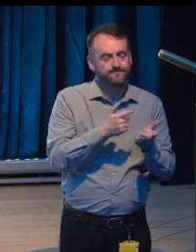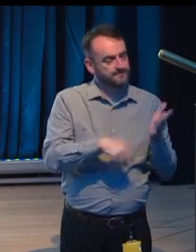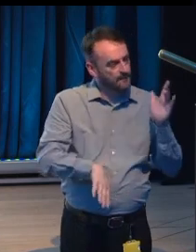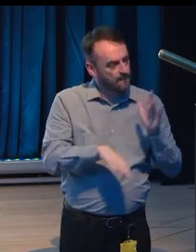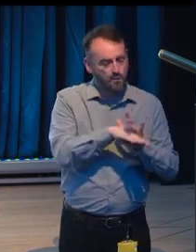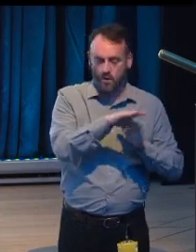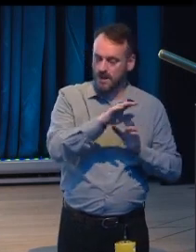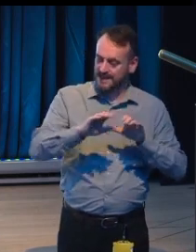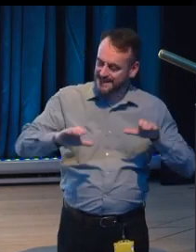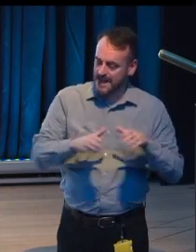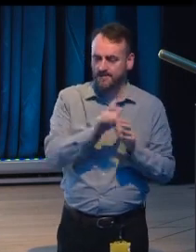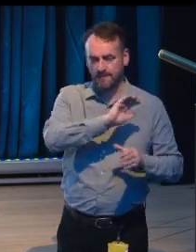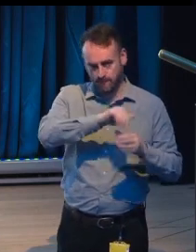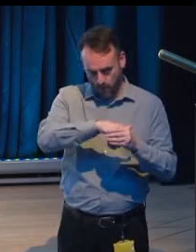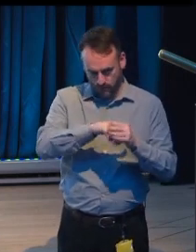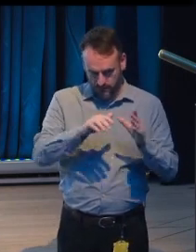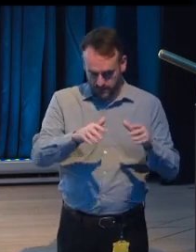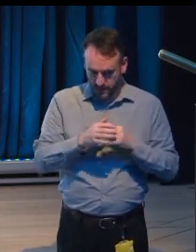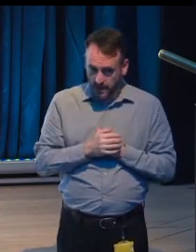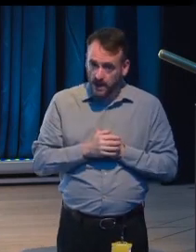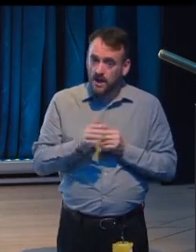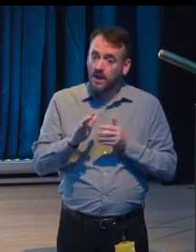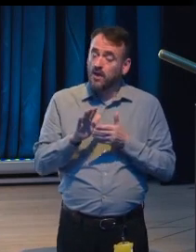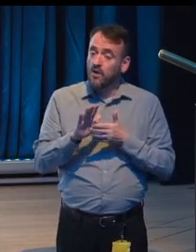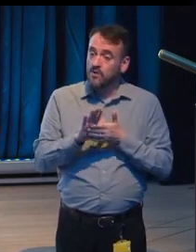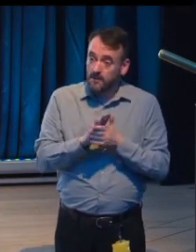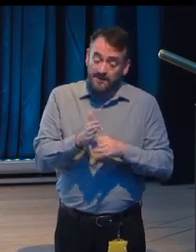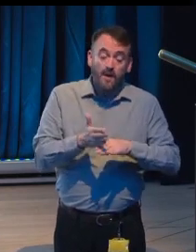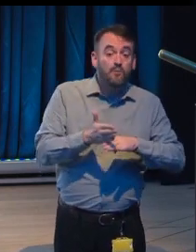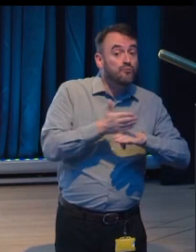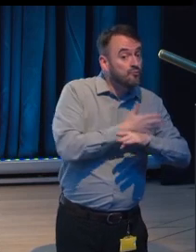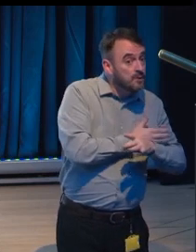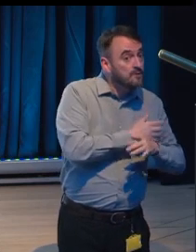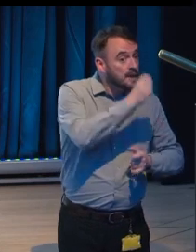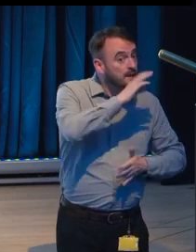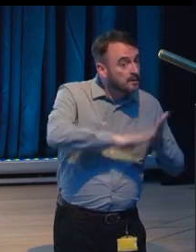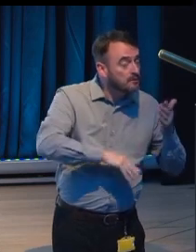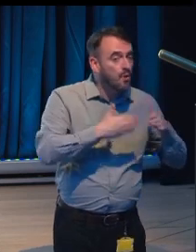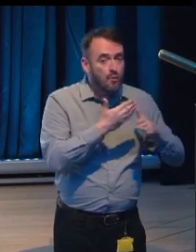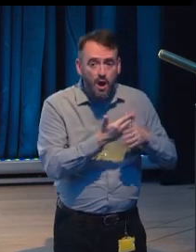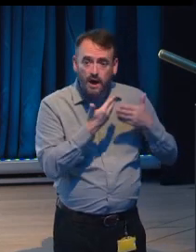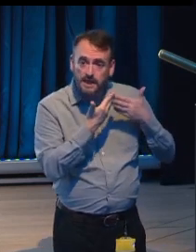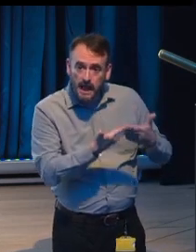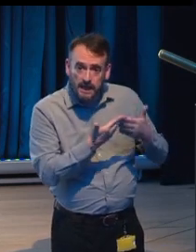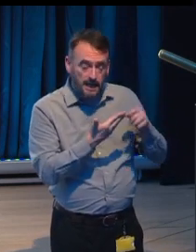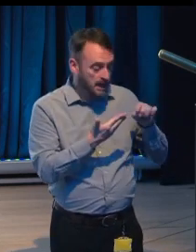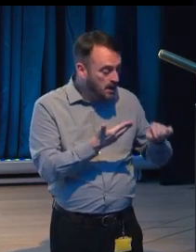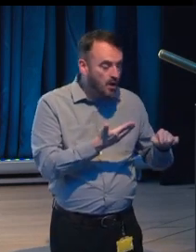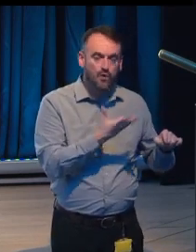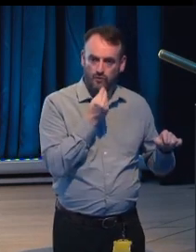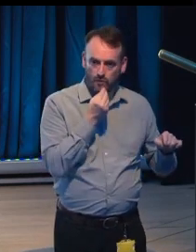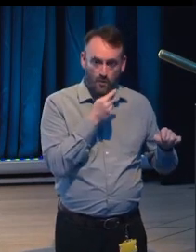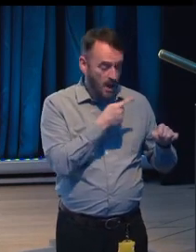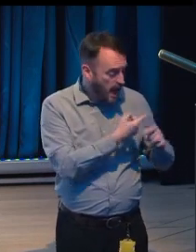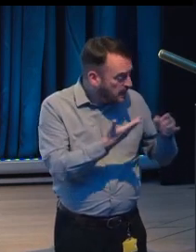is this is where any previous working, studying, or volunteer experience will come in useful. Any role that you've done that involves working in a team